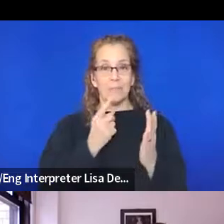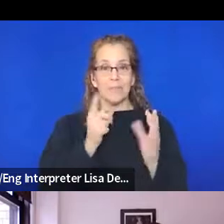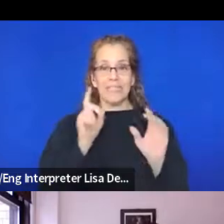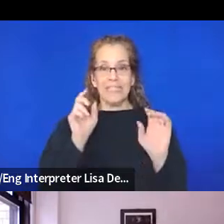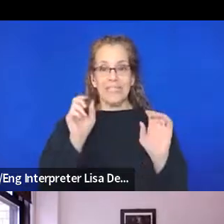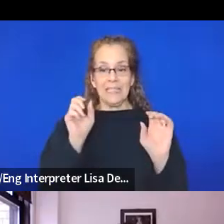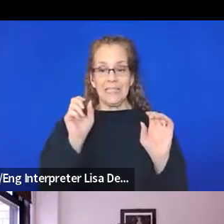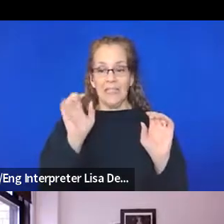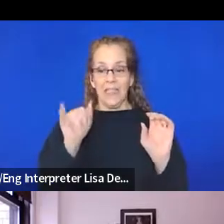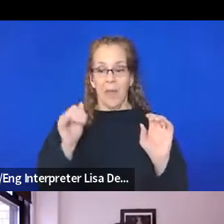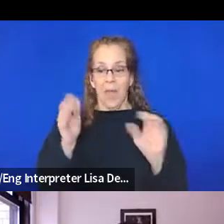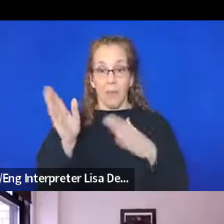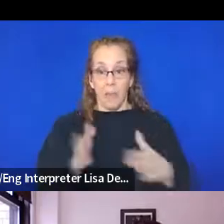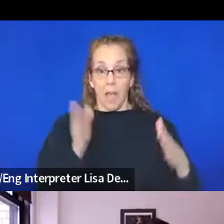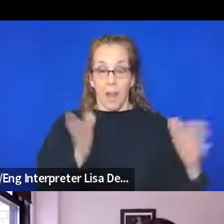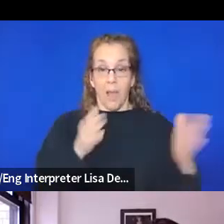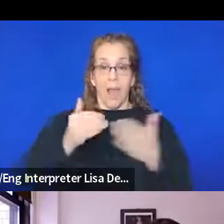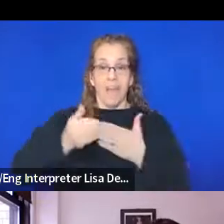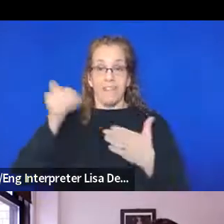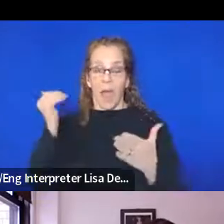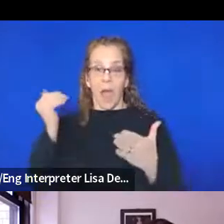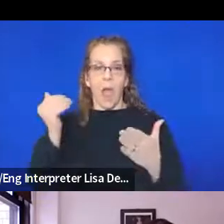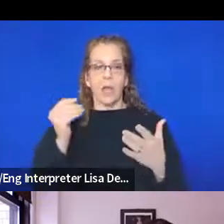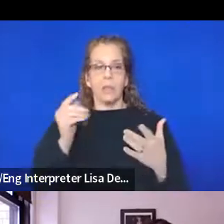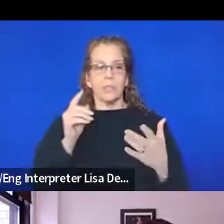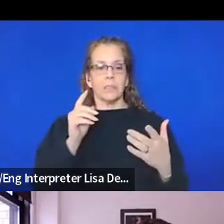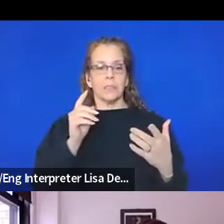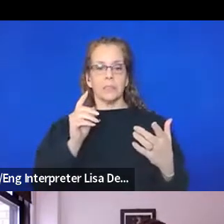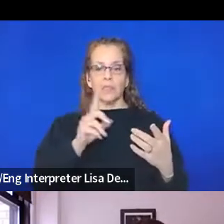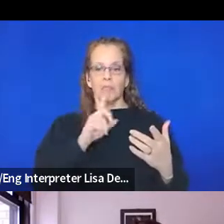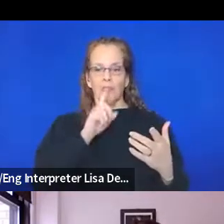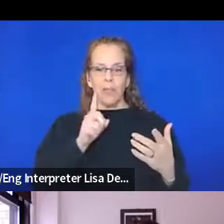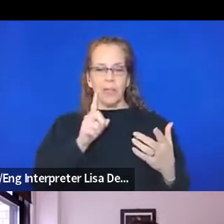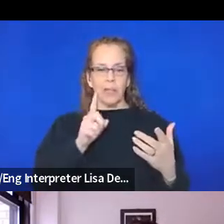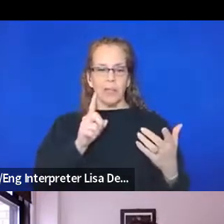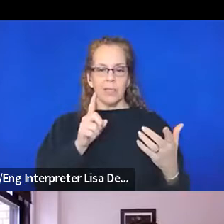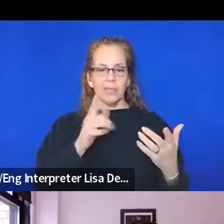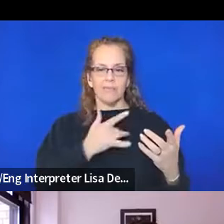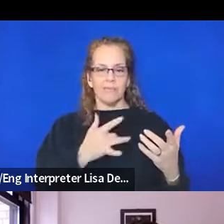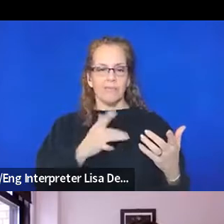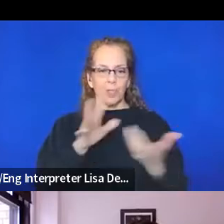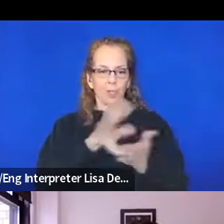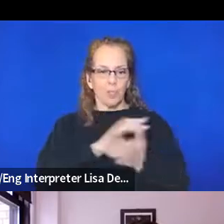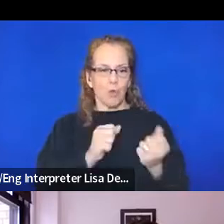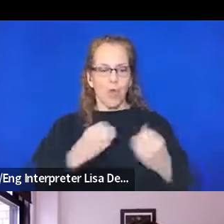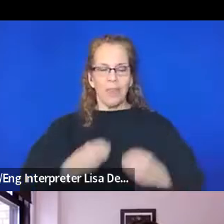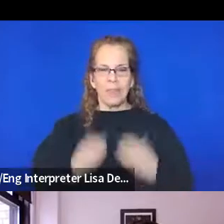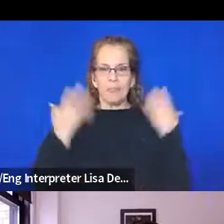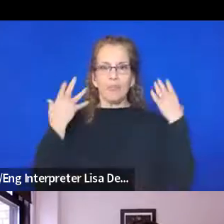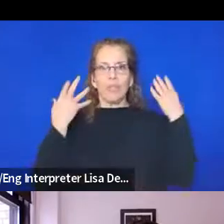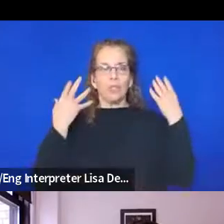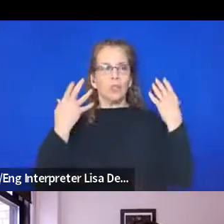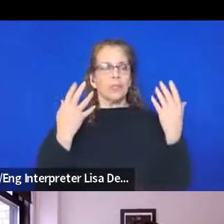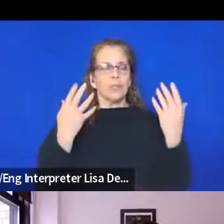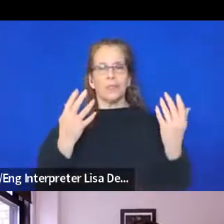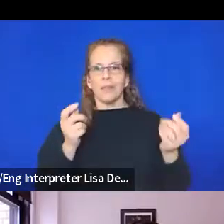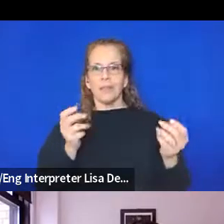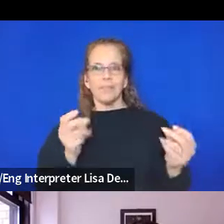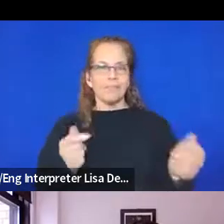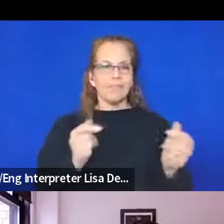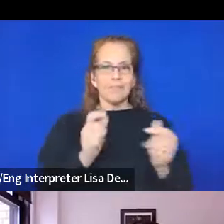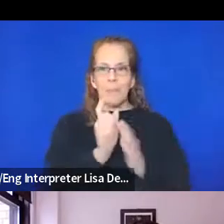quash the inspiration or the opportunity of the moment. And I think sometimes like slightly